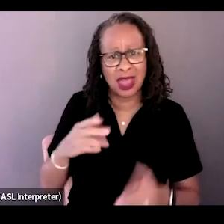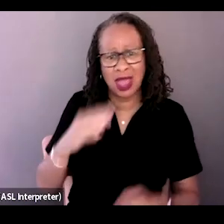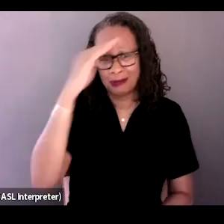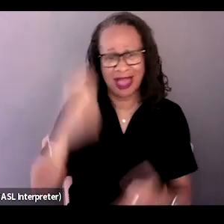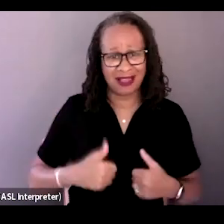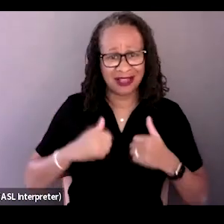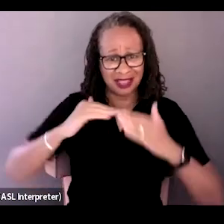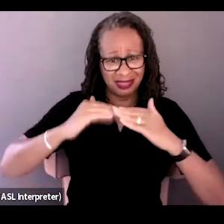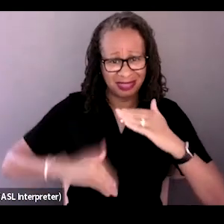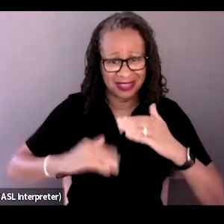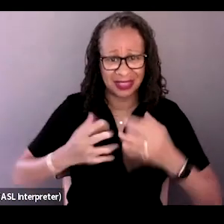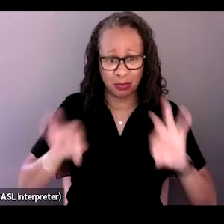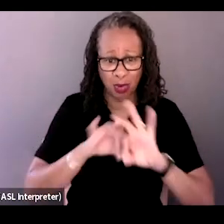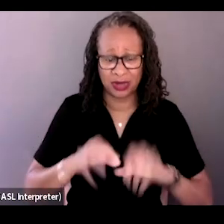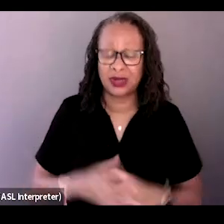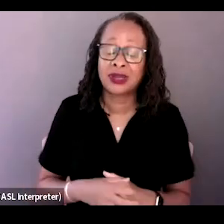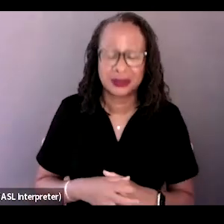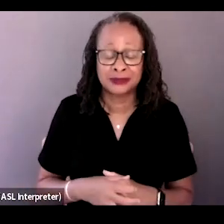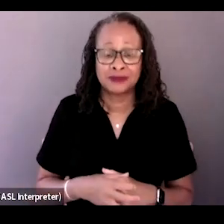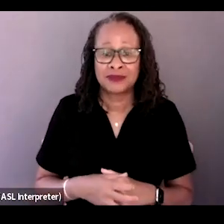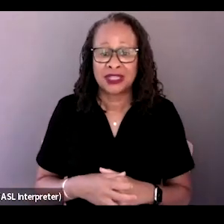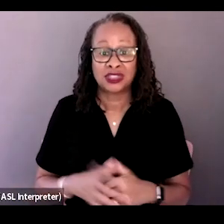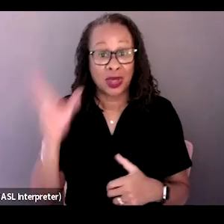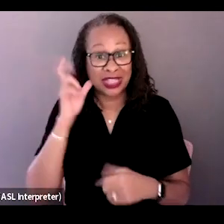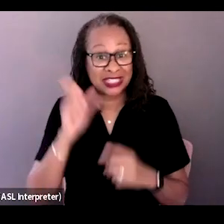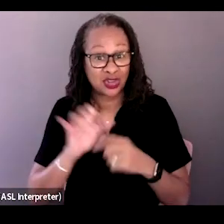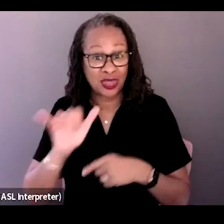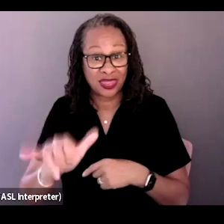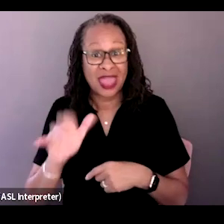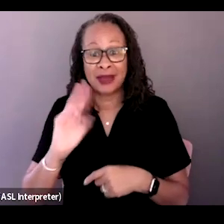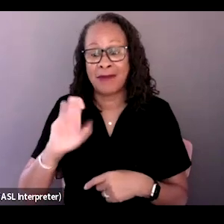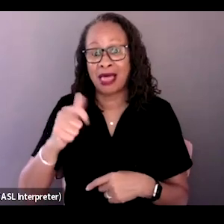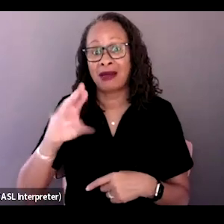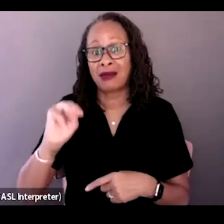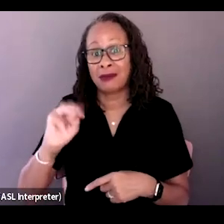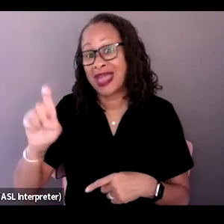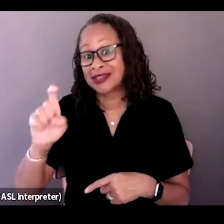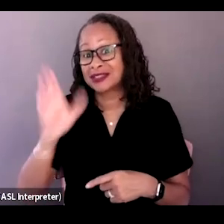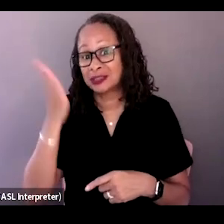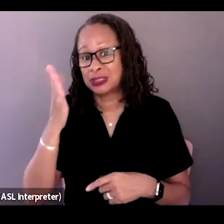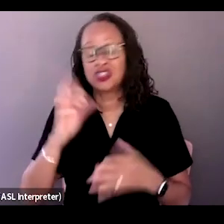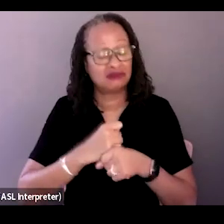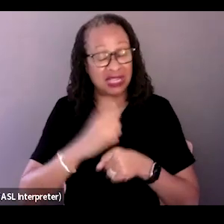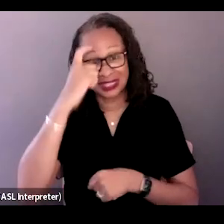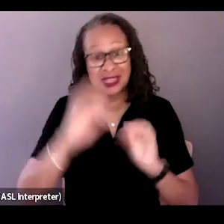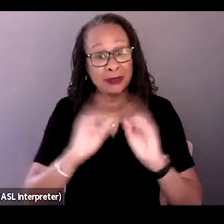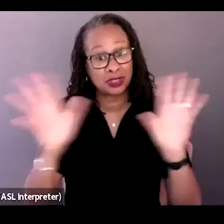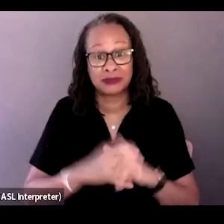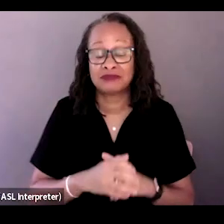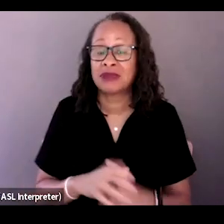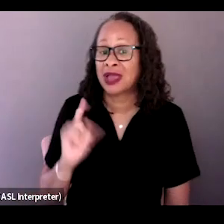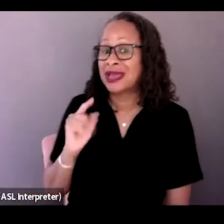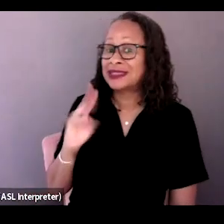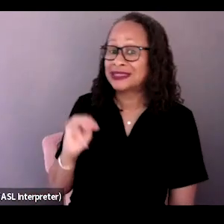important? And so listening to the Malcolm X speech in retrospect, it totally made sense. It totally made sense. Yeah. It's